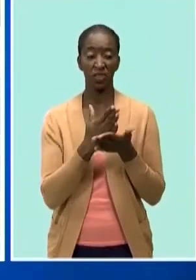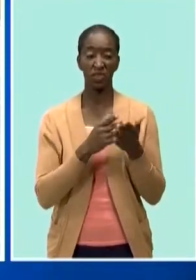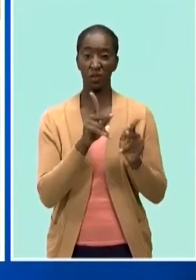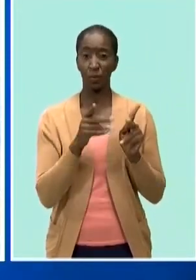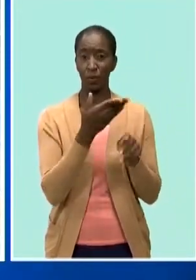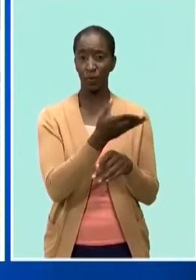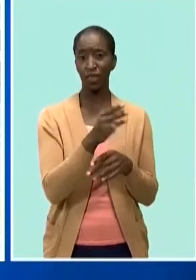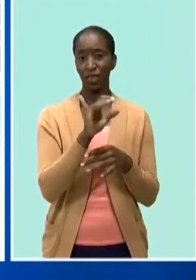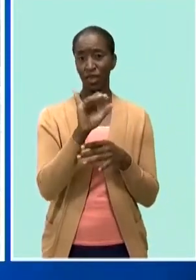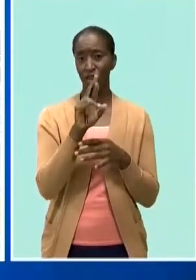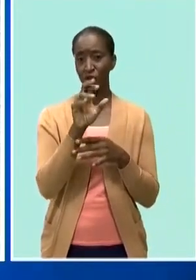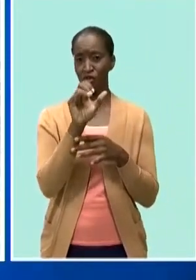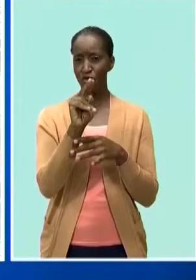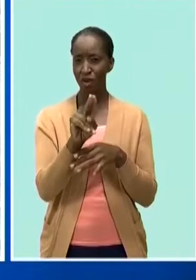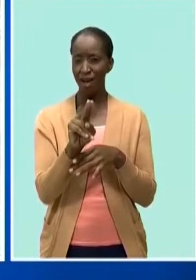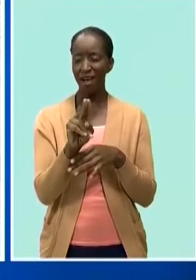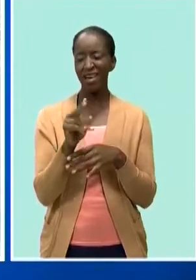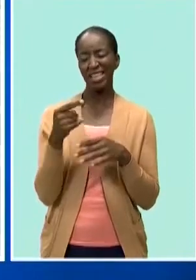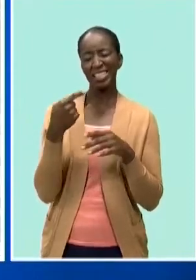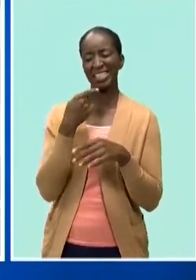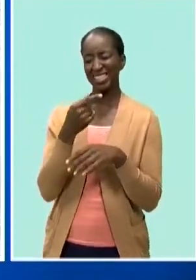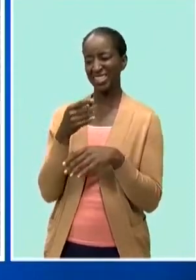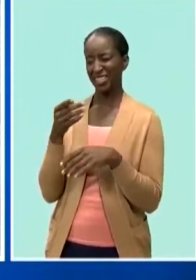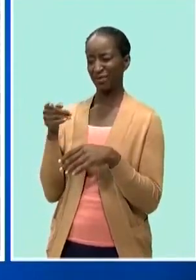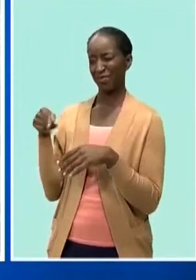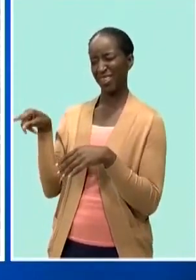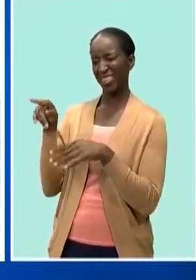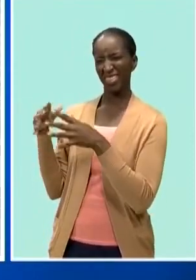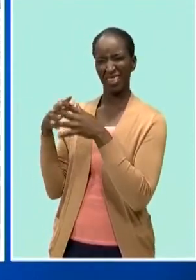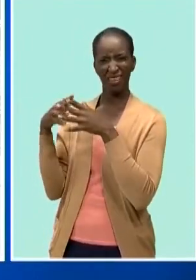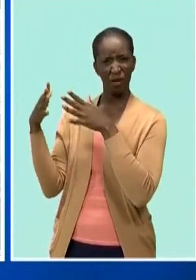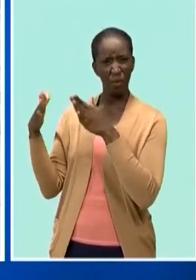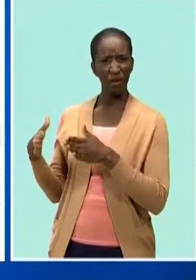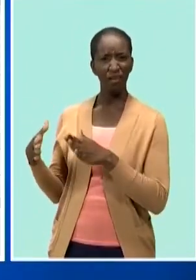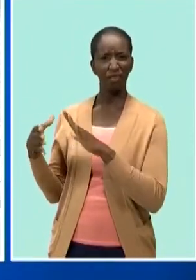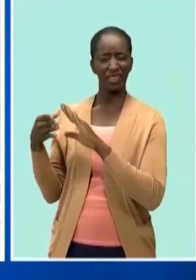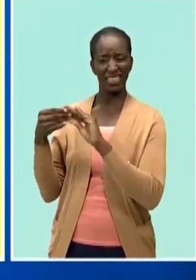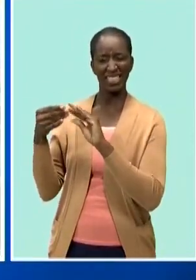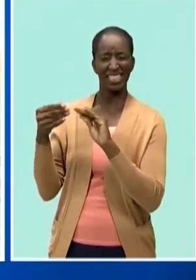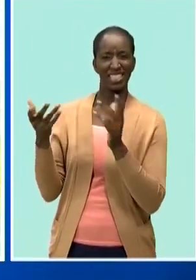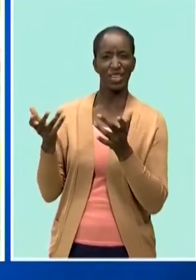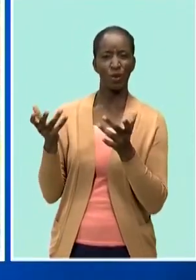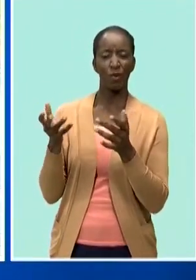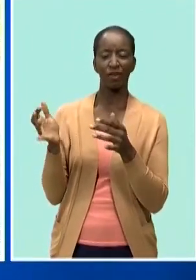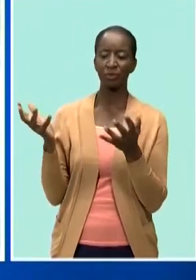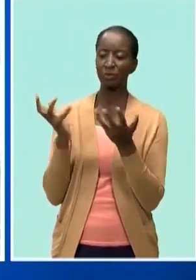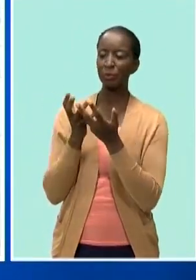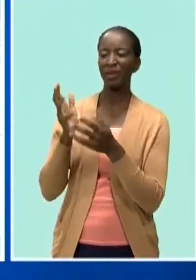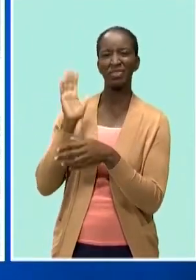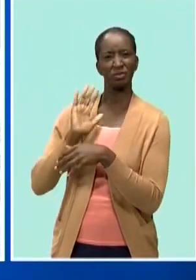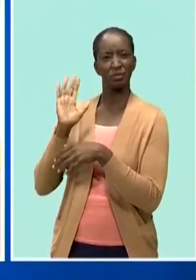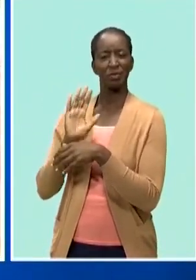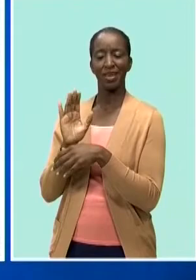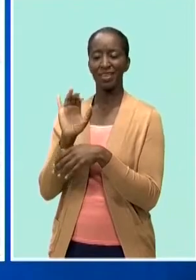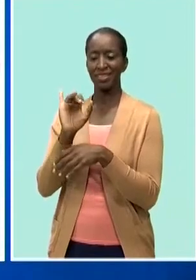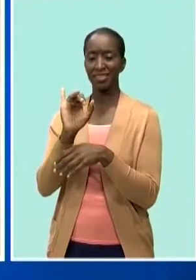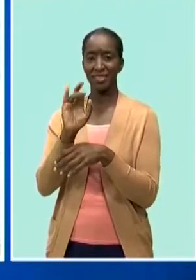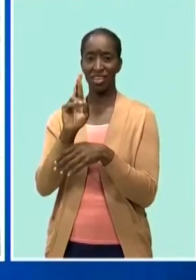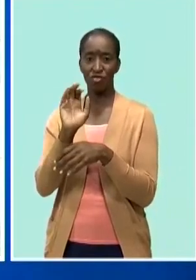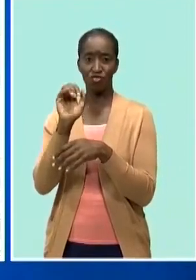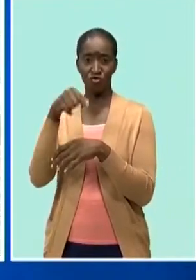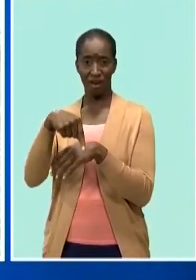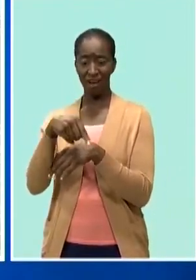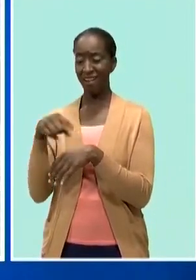America's anti-Iran messaging to the rhetoric that preceded the invasion of Iraq in 2003. The sanctions regime is also